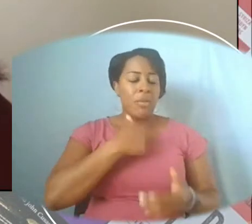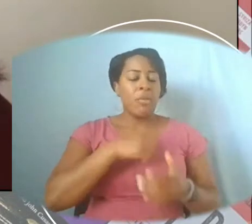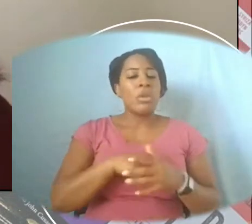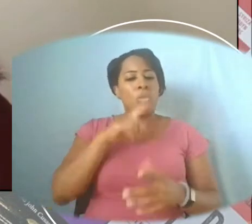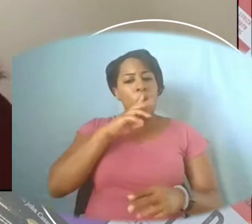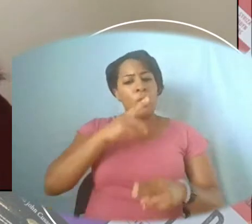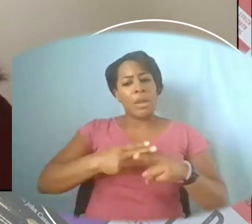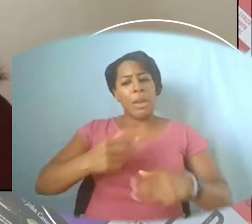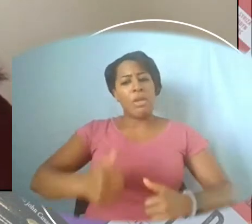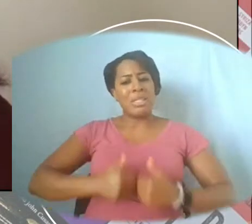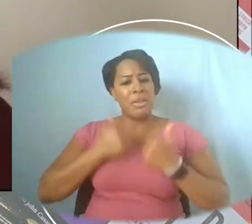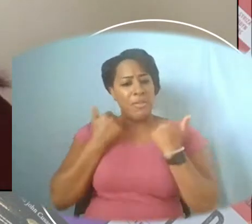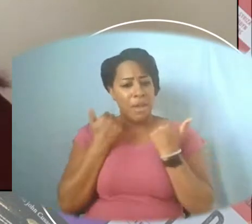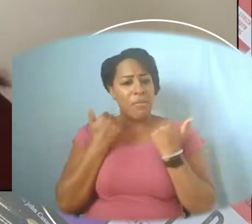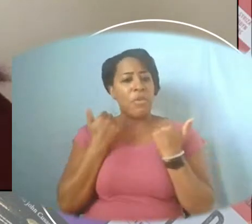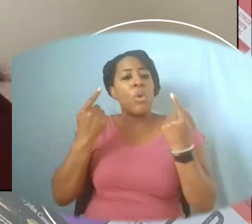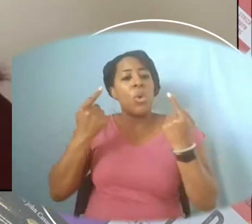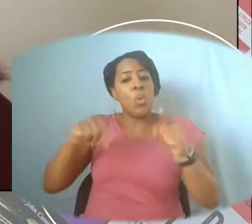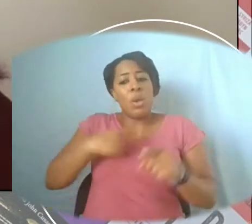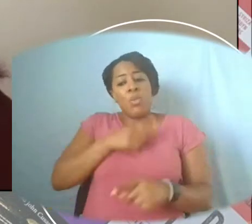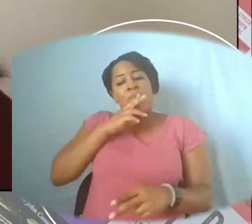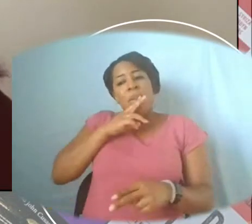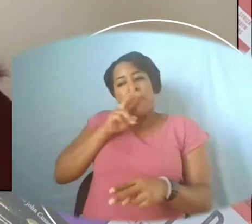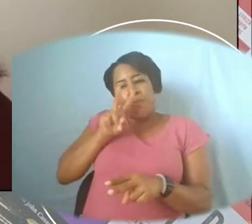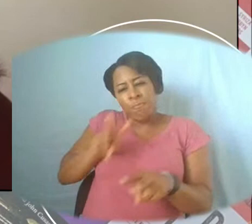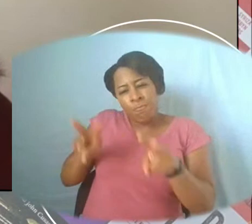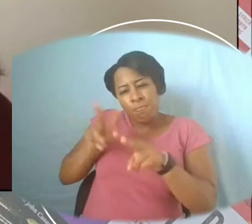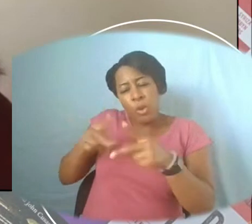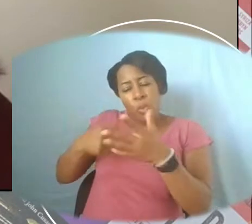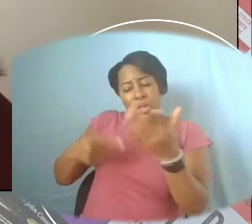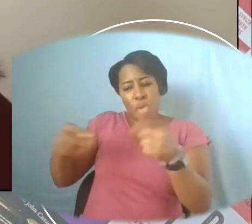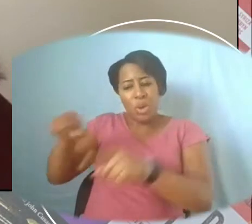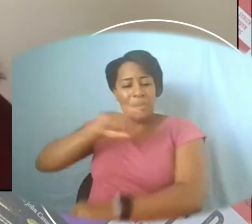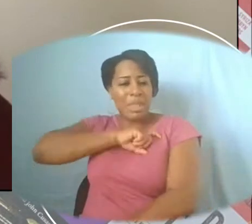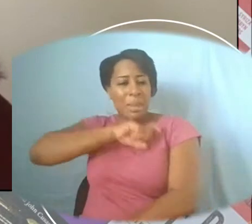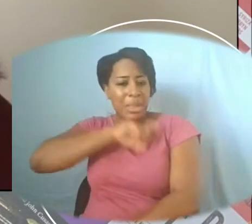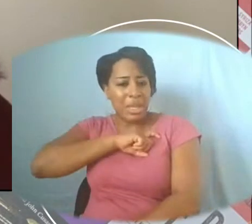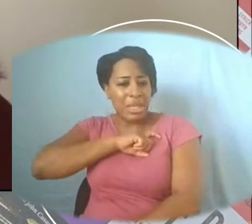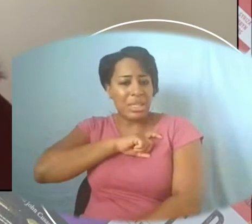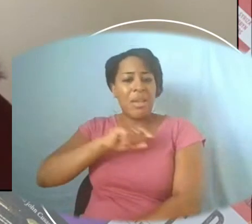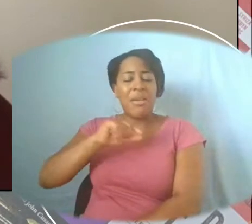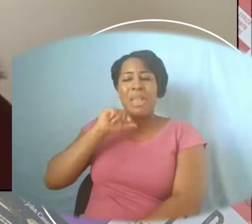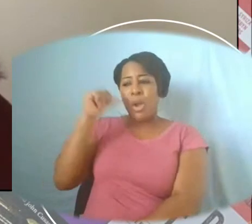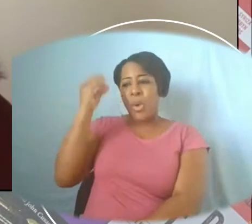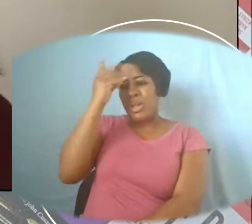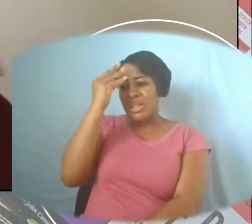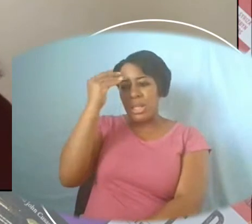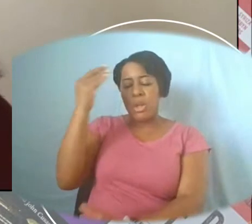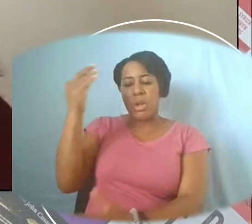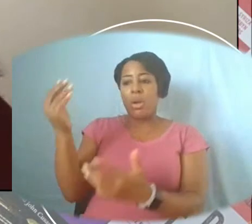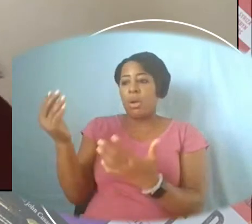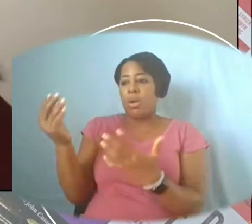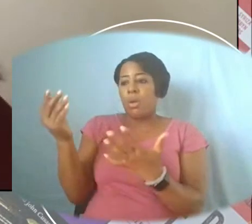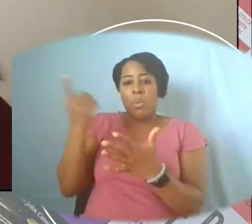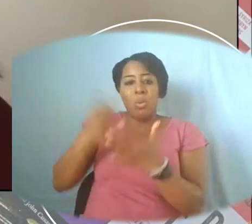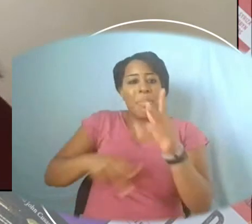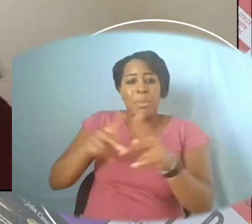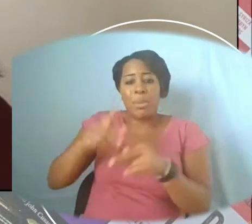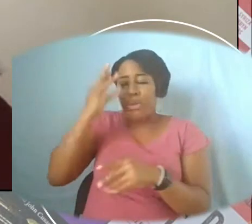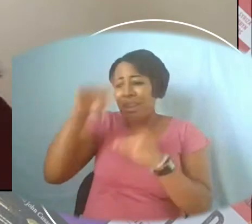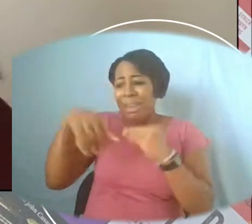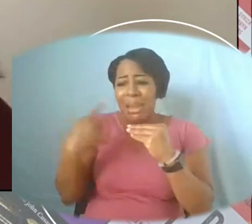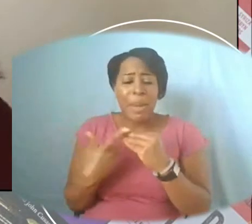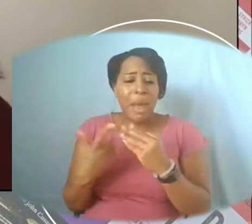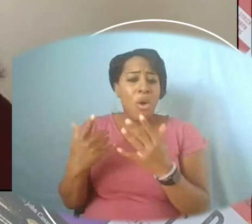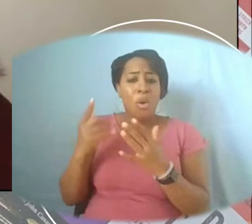what happens with the police now, they don't consider what someone is going through. They're not thinking about